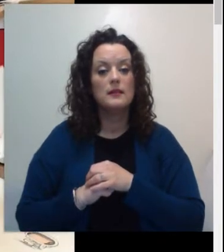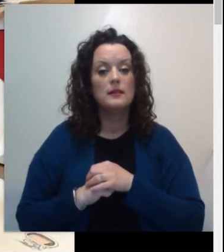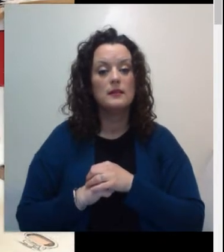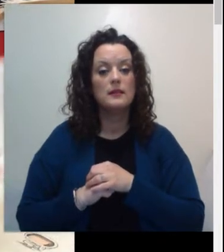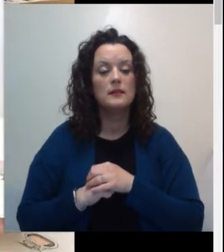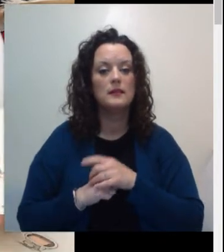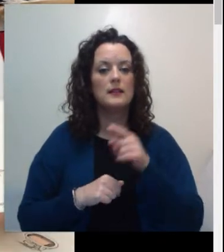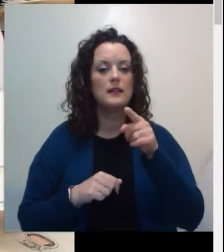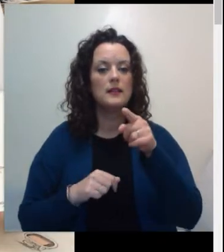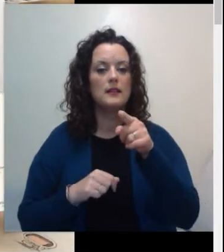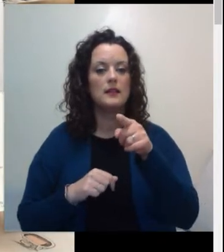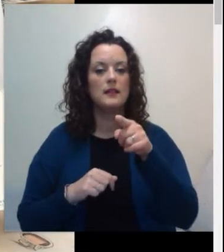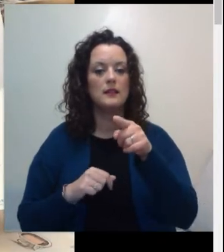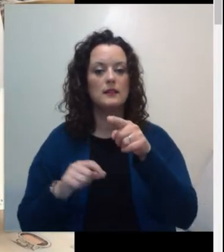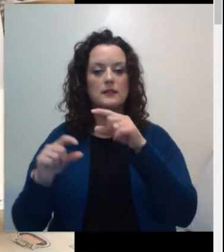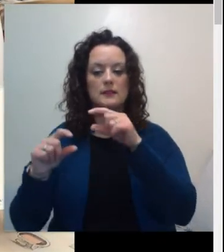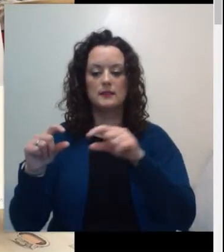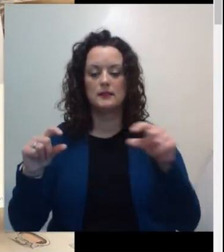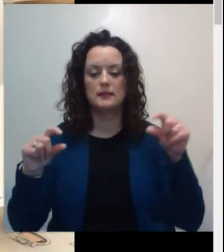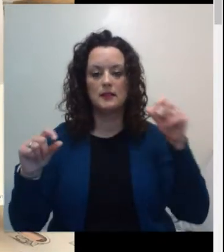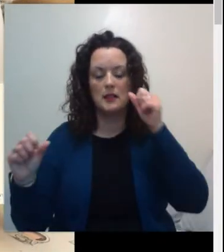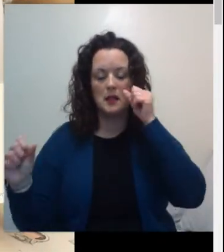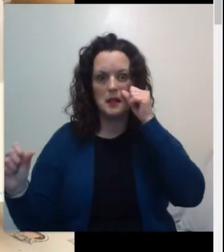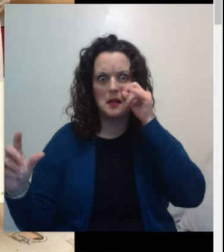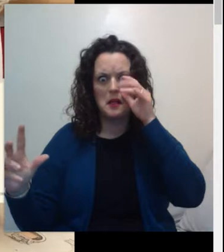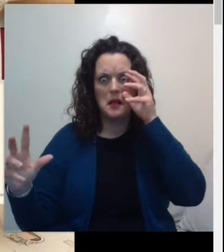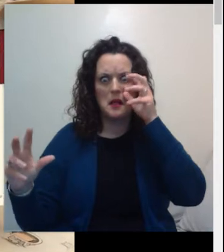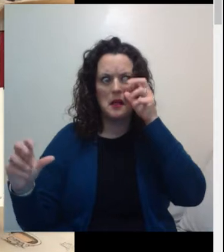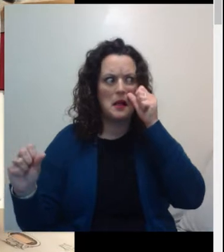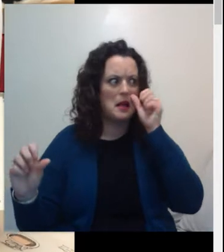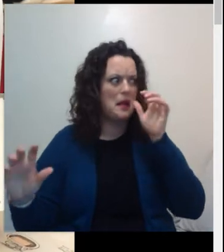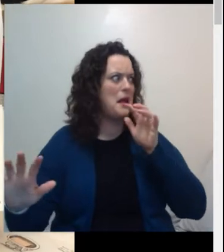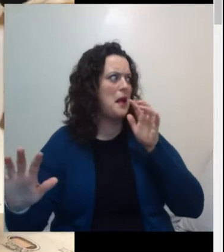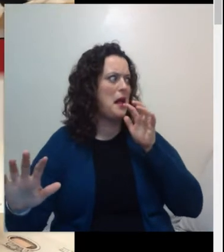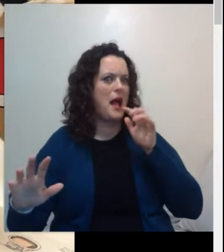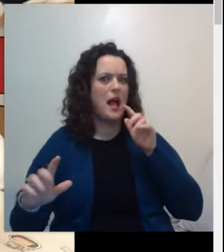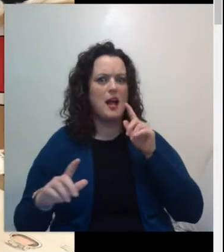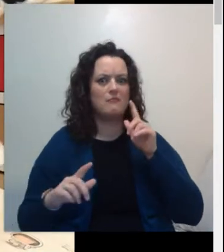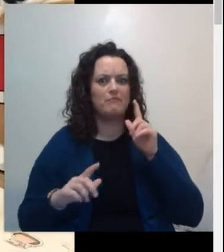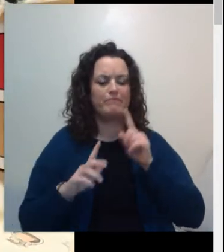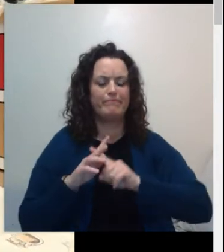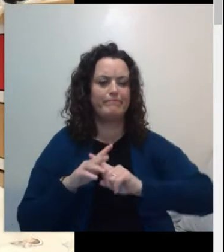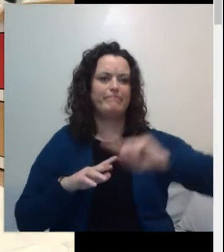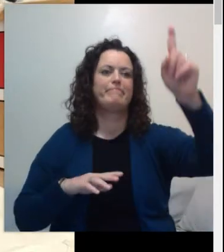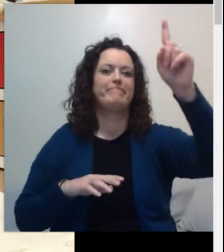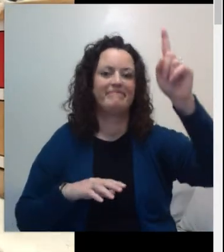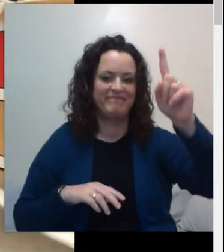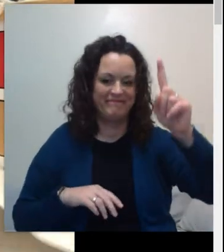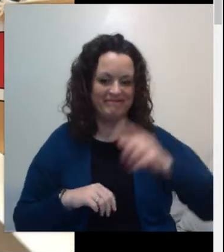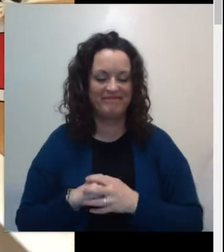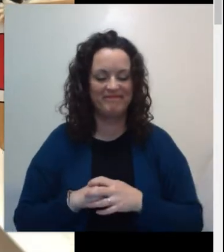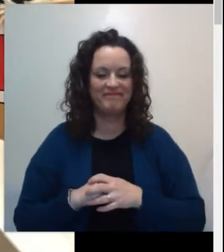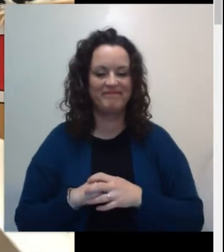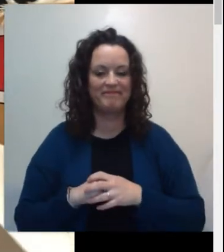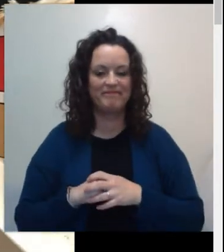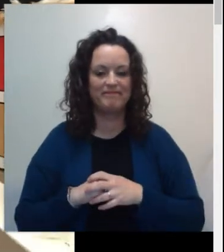here are all the scandalized mole rats running away. Run. Like that.